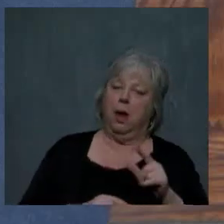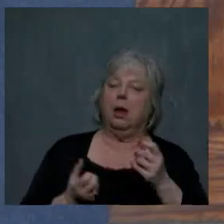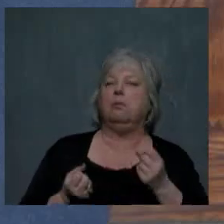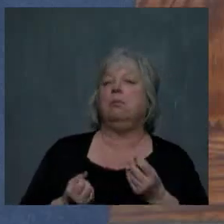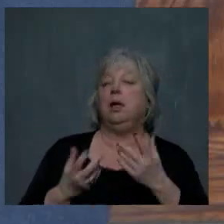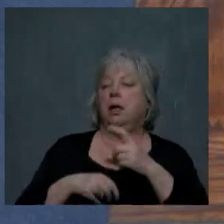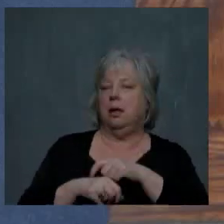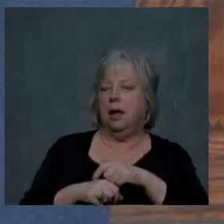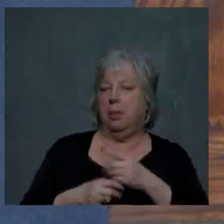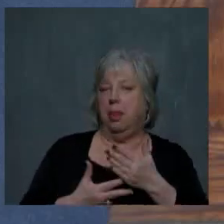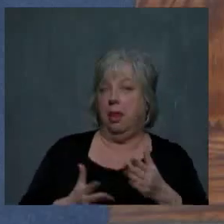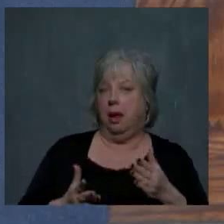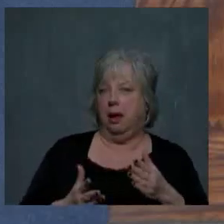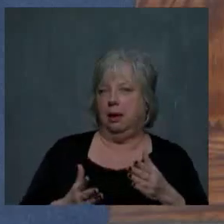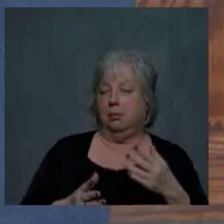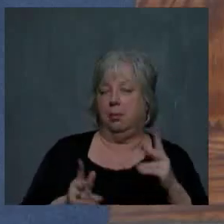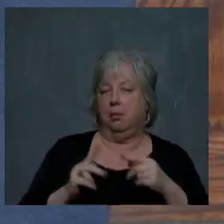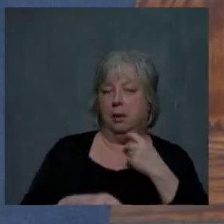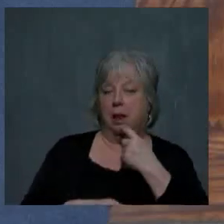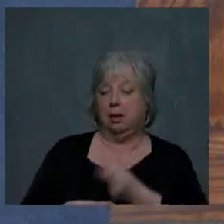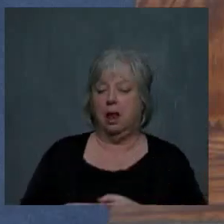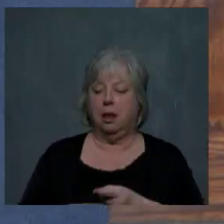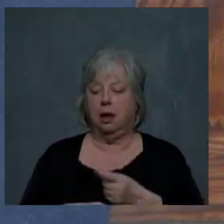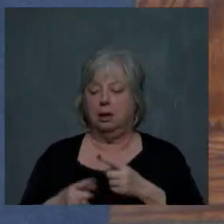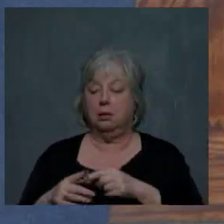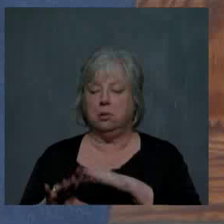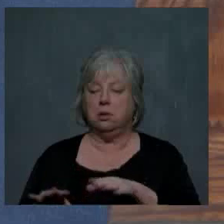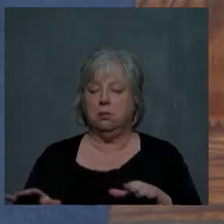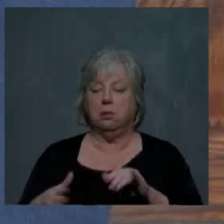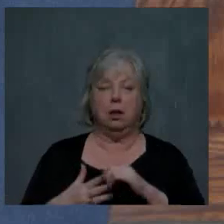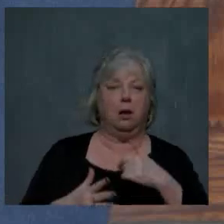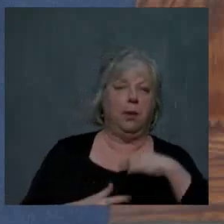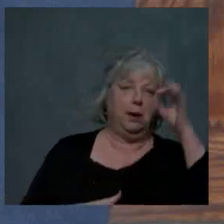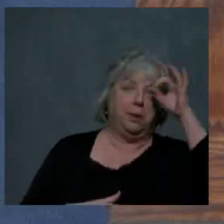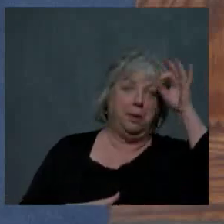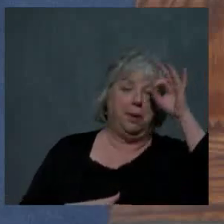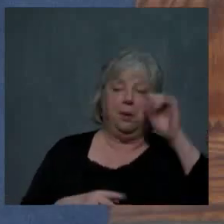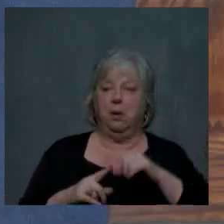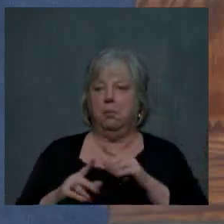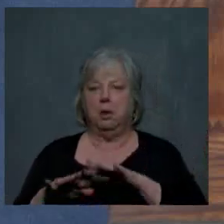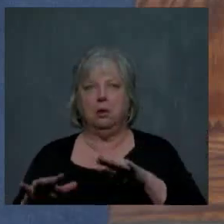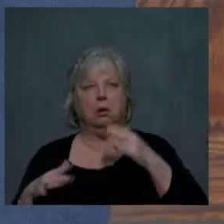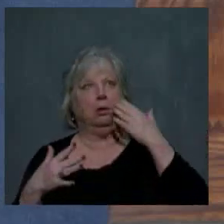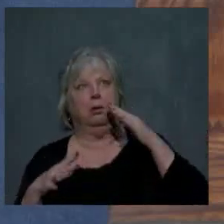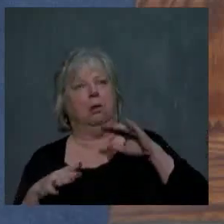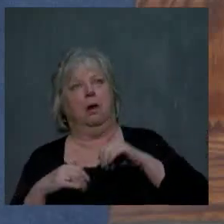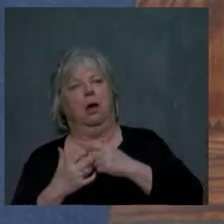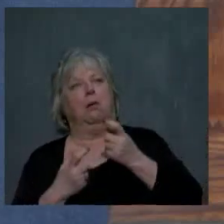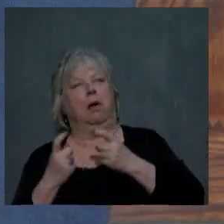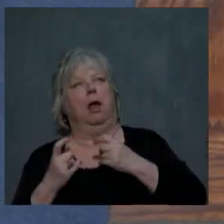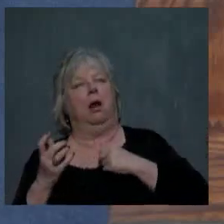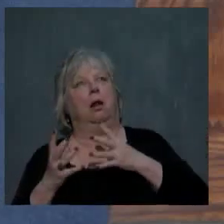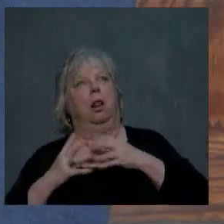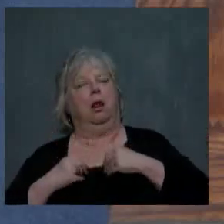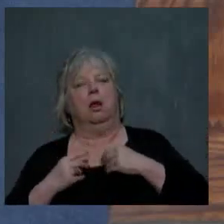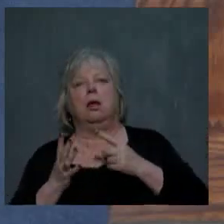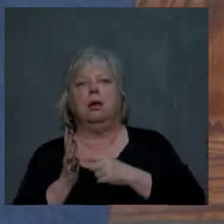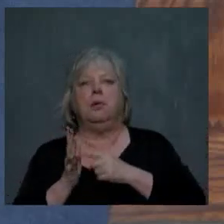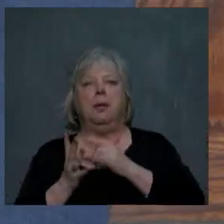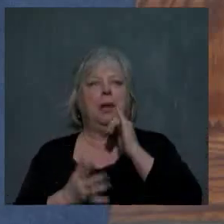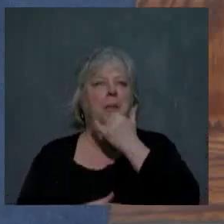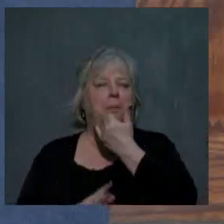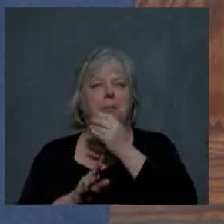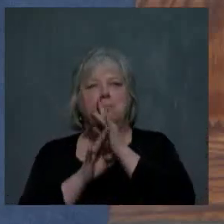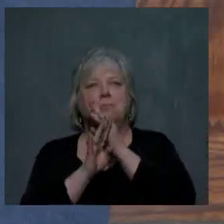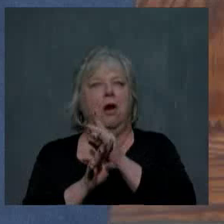children that we are not aware of. But children don't know how to handle these things. They go home sometime and